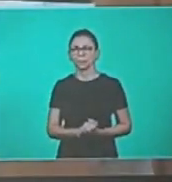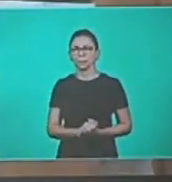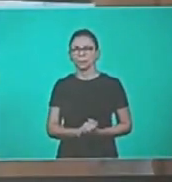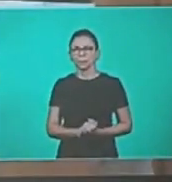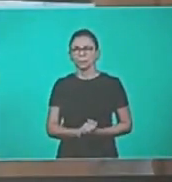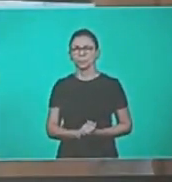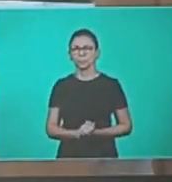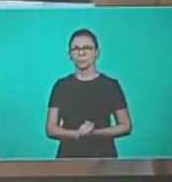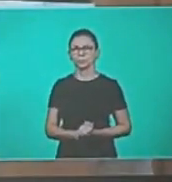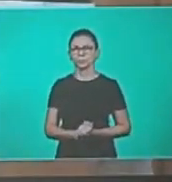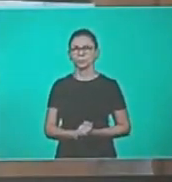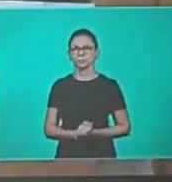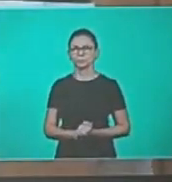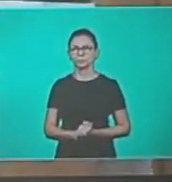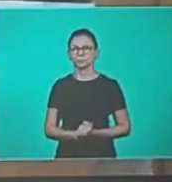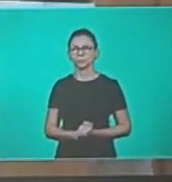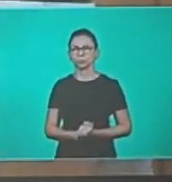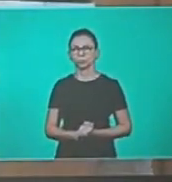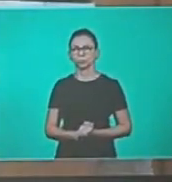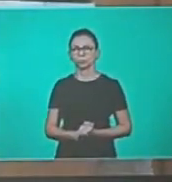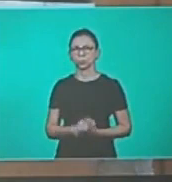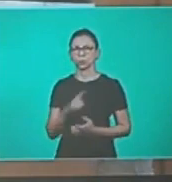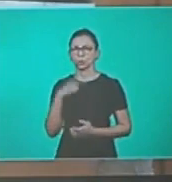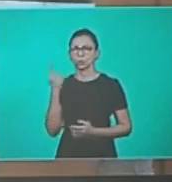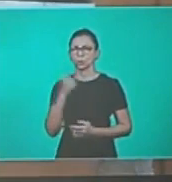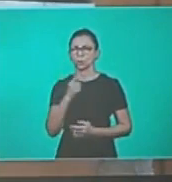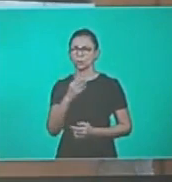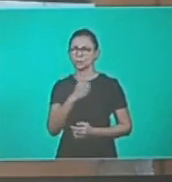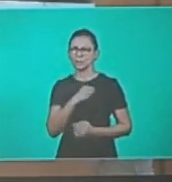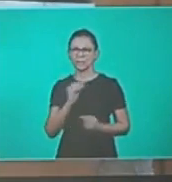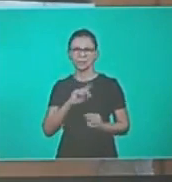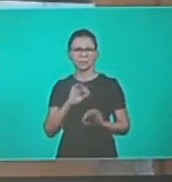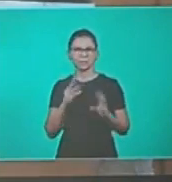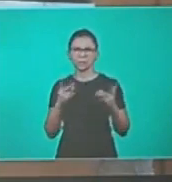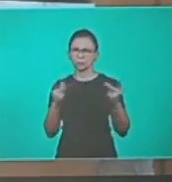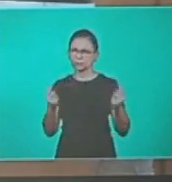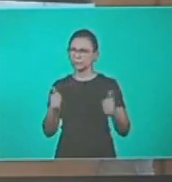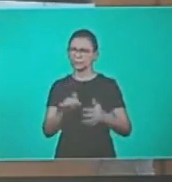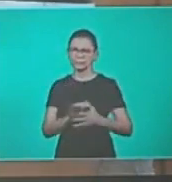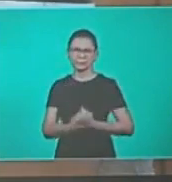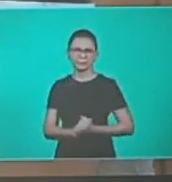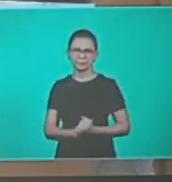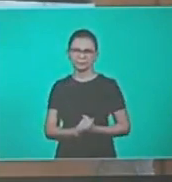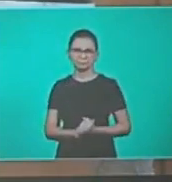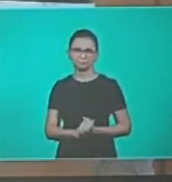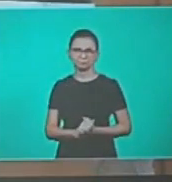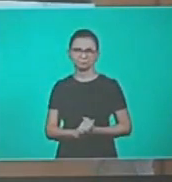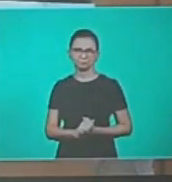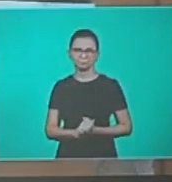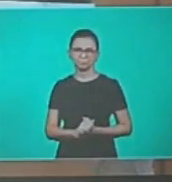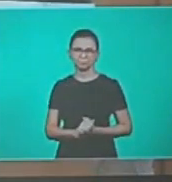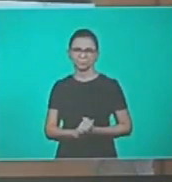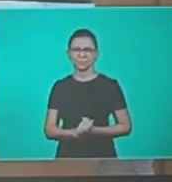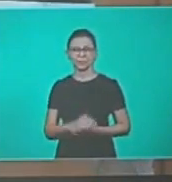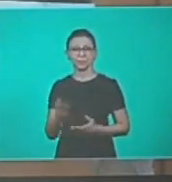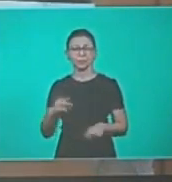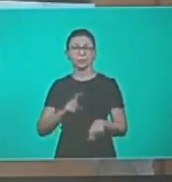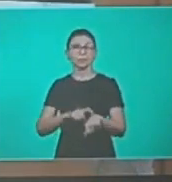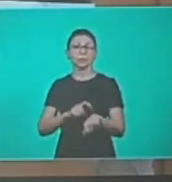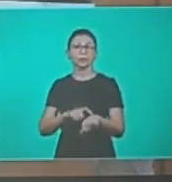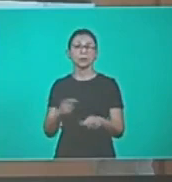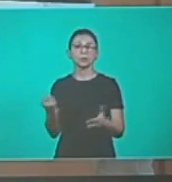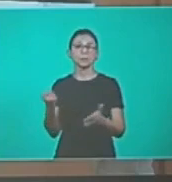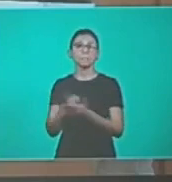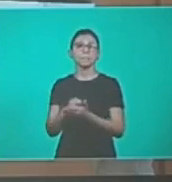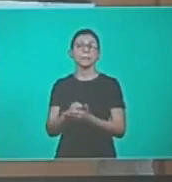them, no matter what time they start, something that we didn't deserve. There's no